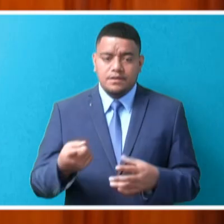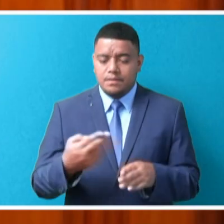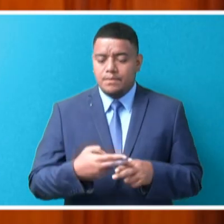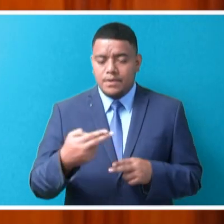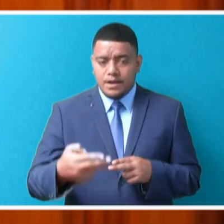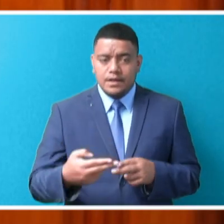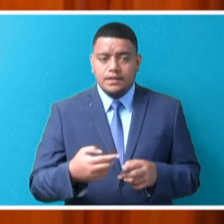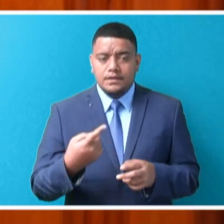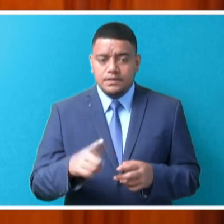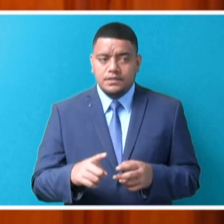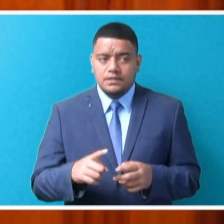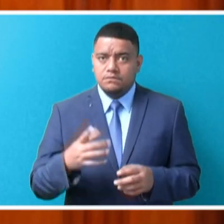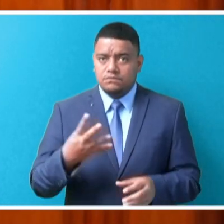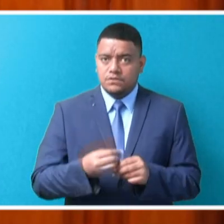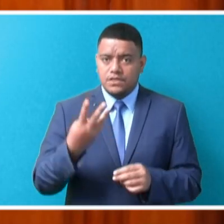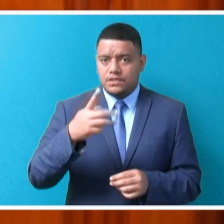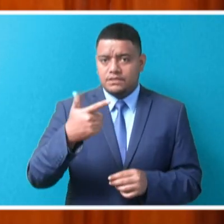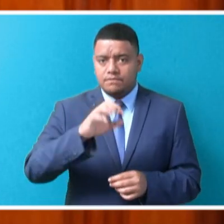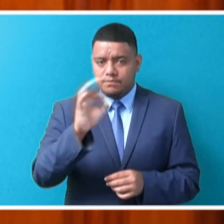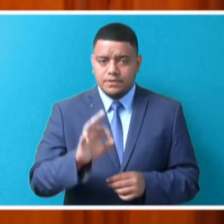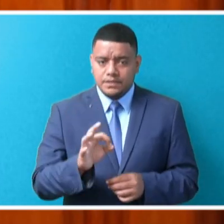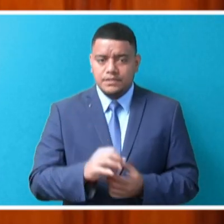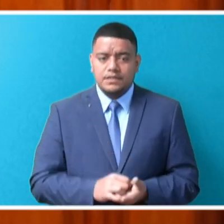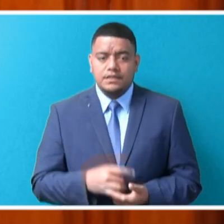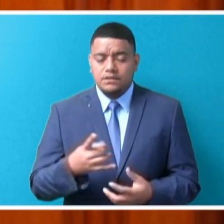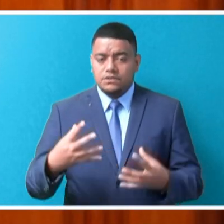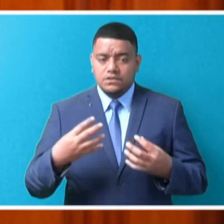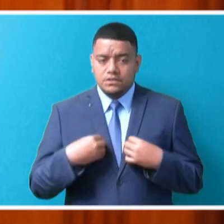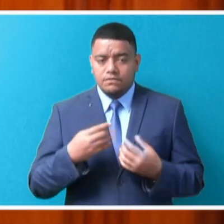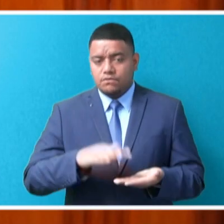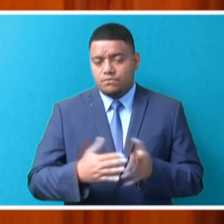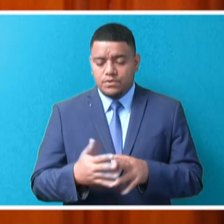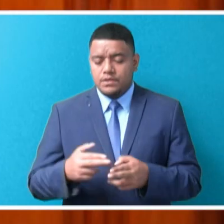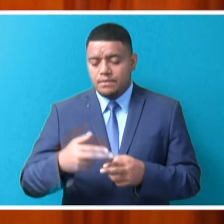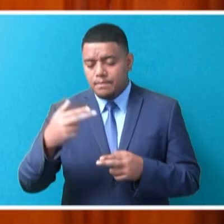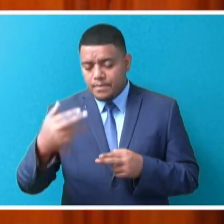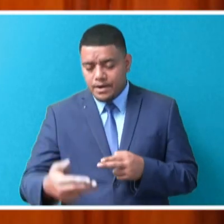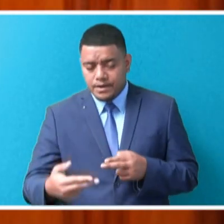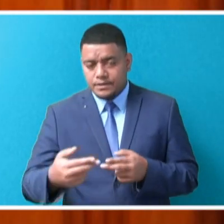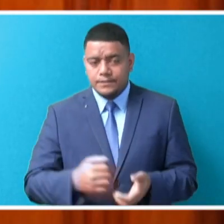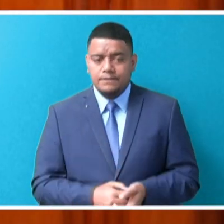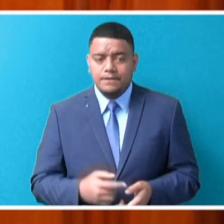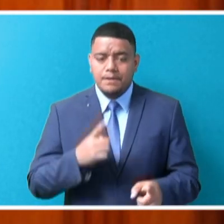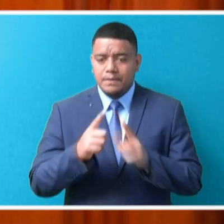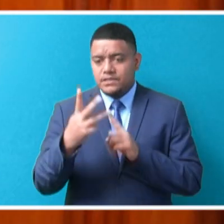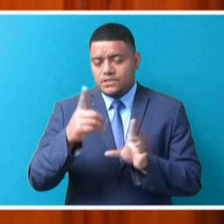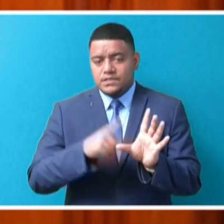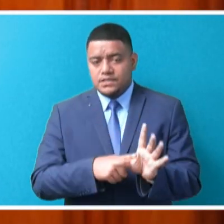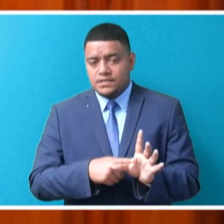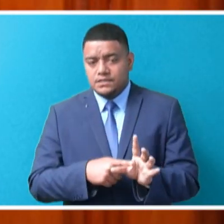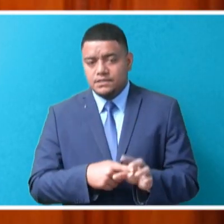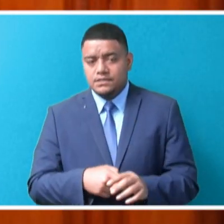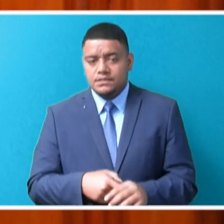initiatives, an average of 37% of beneficiaries receiving community planting incentives over the past 3 years have been